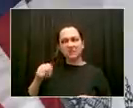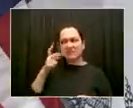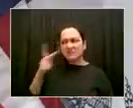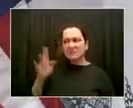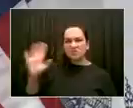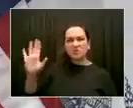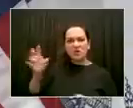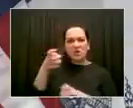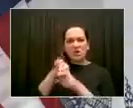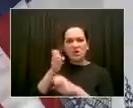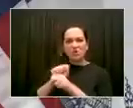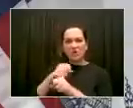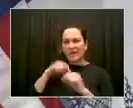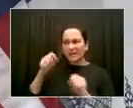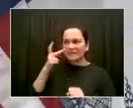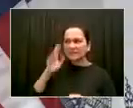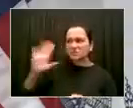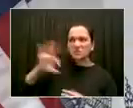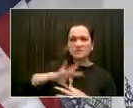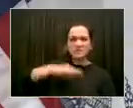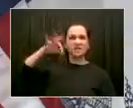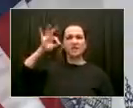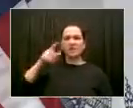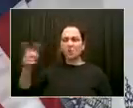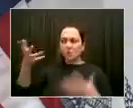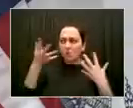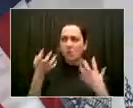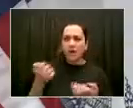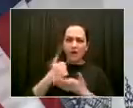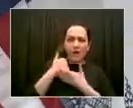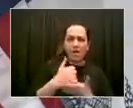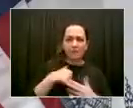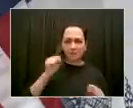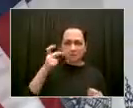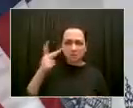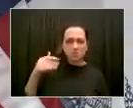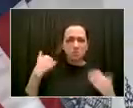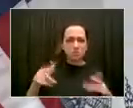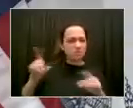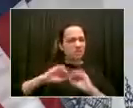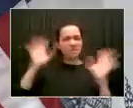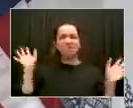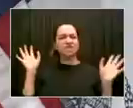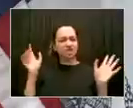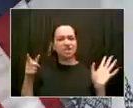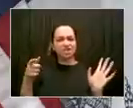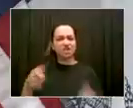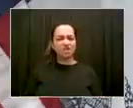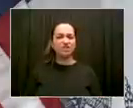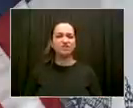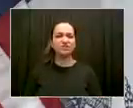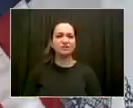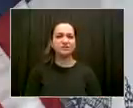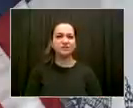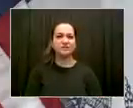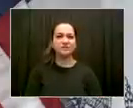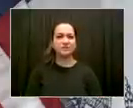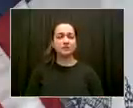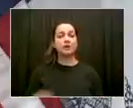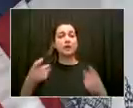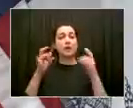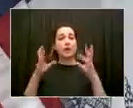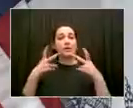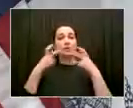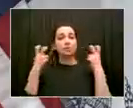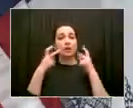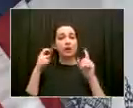hate, especially lately, the horrible hatred directed against Asian Americans, which is thoroughly unacceptable. I ask everyone